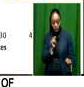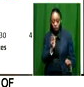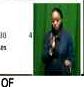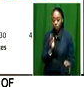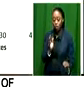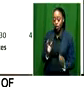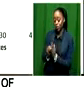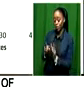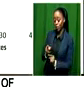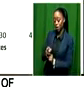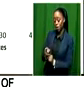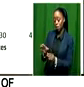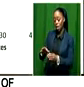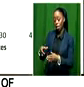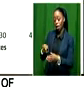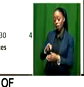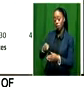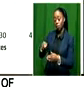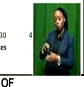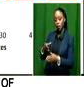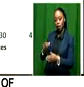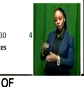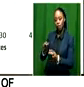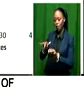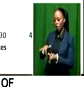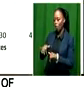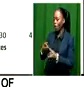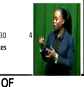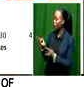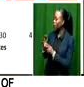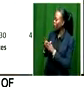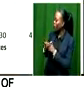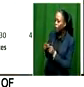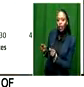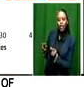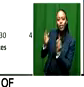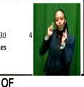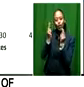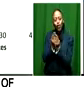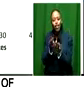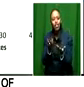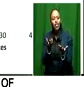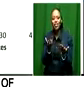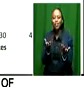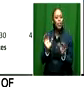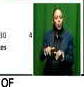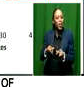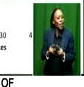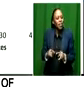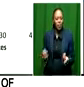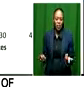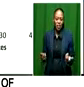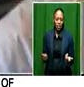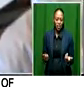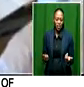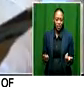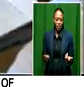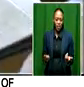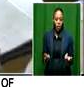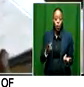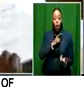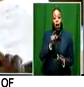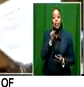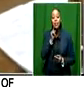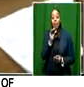the learners who are in class right now cannot wait for those teachers to be produced or to come out and complete and come and teach them. They have